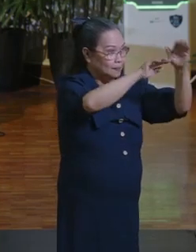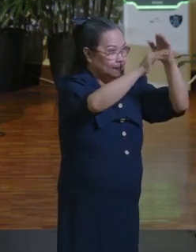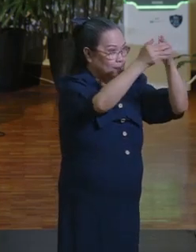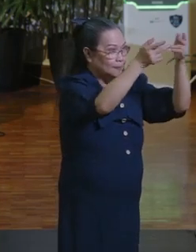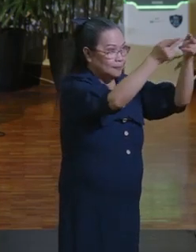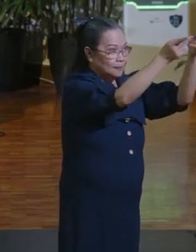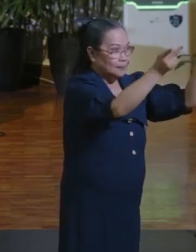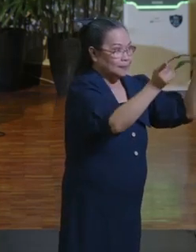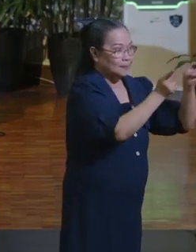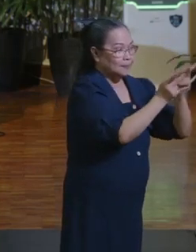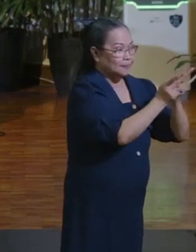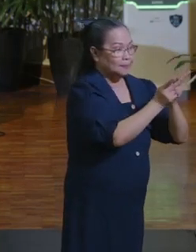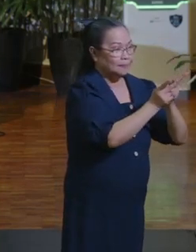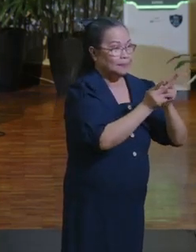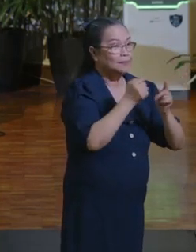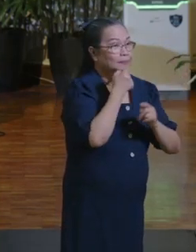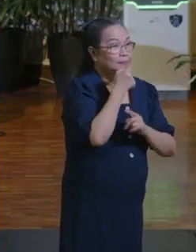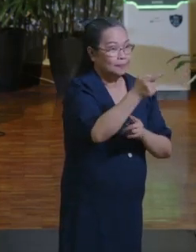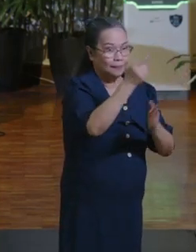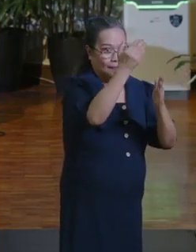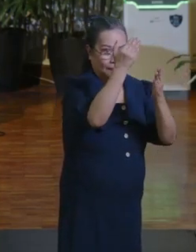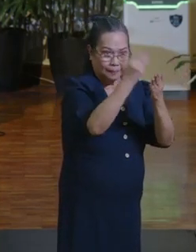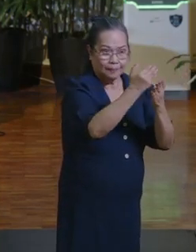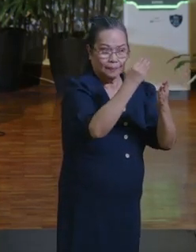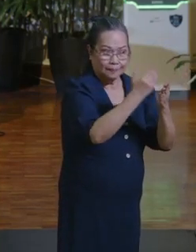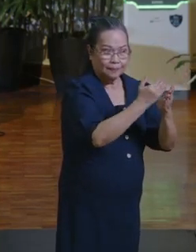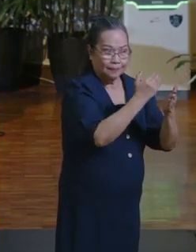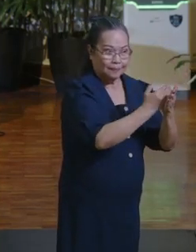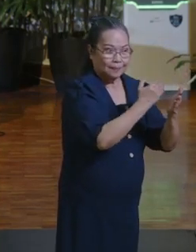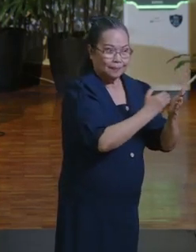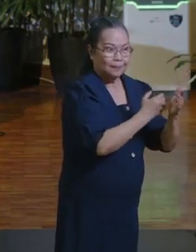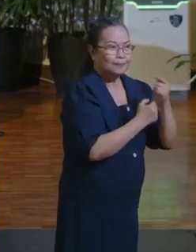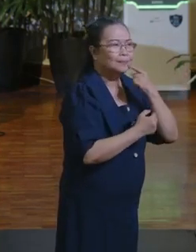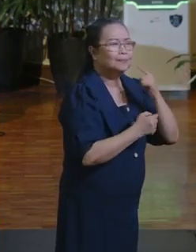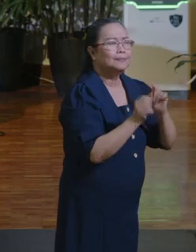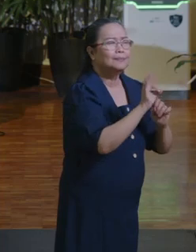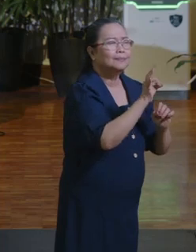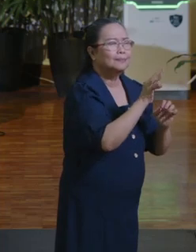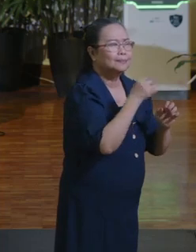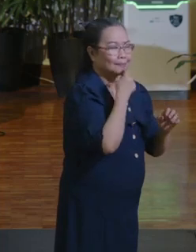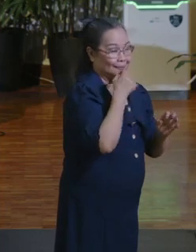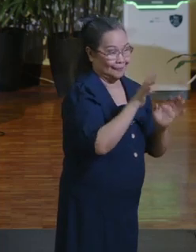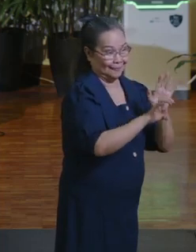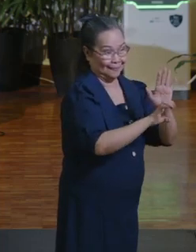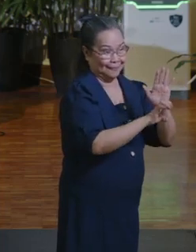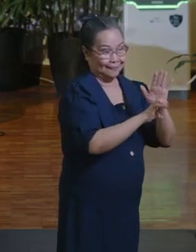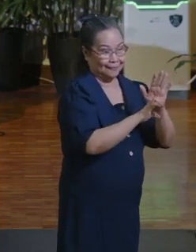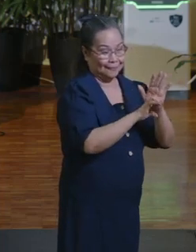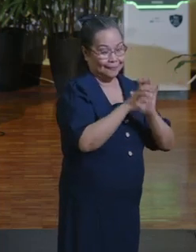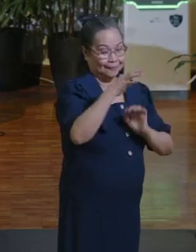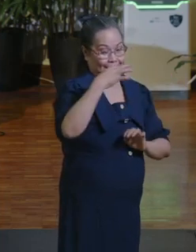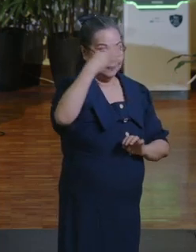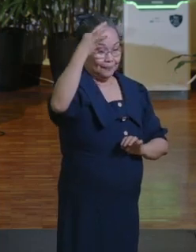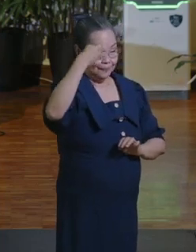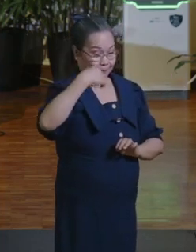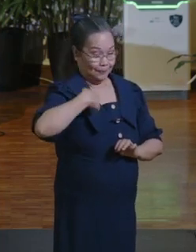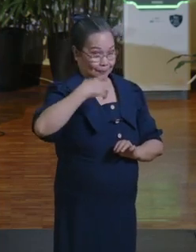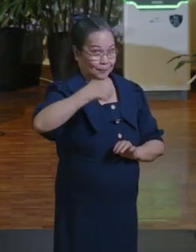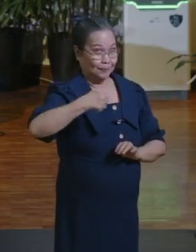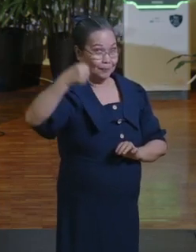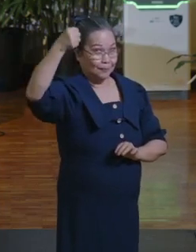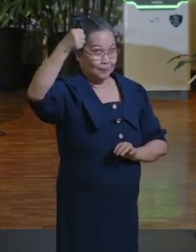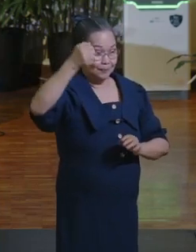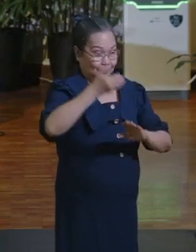places." At kanyang in-enumerate dun sa mga susunod na talata. Halimbawa, He chose us in Him